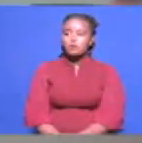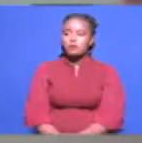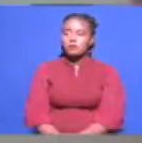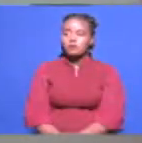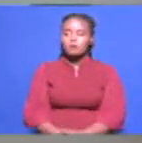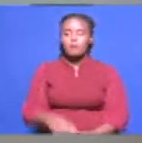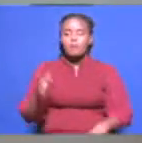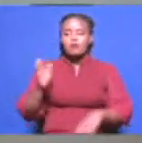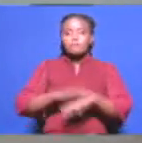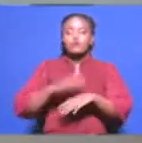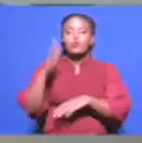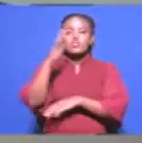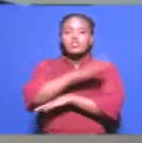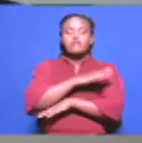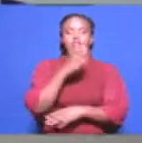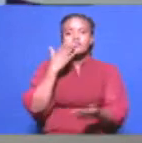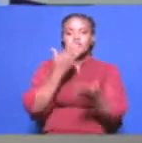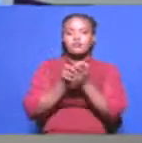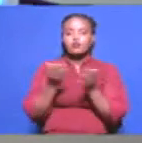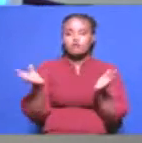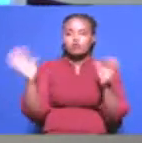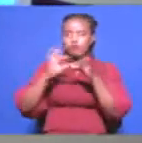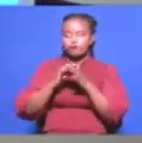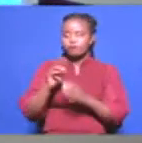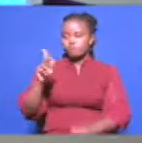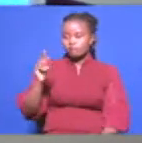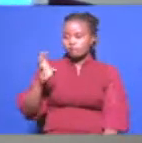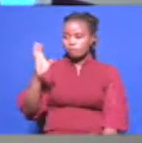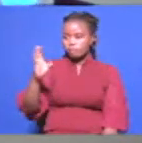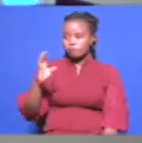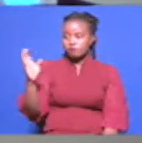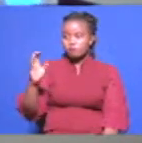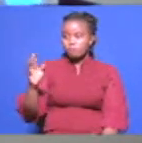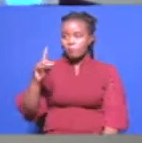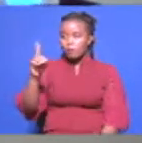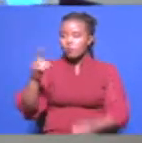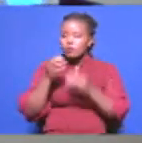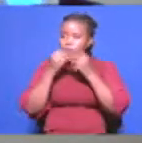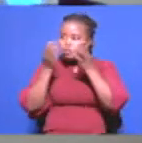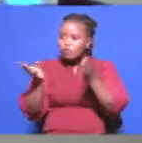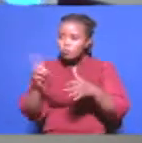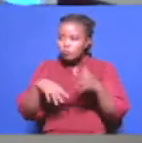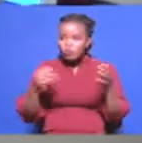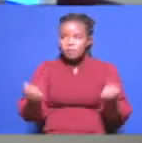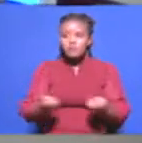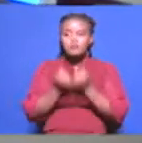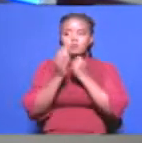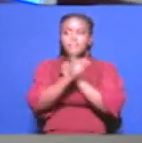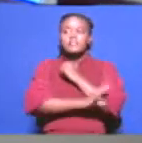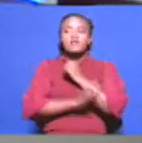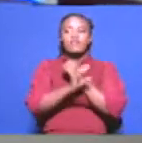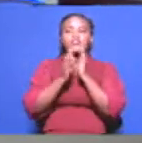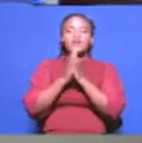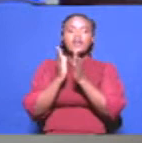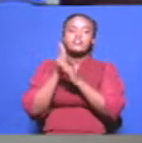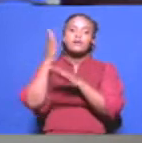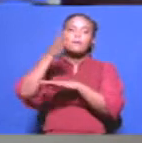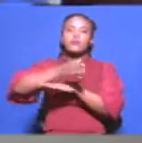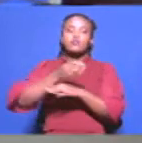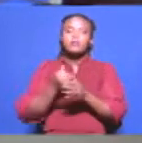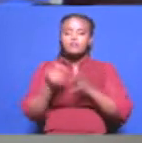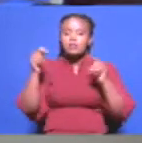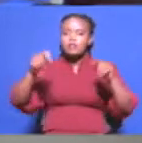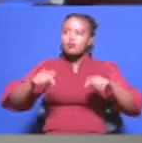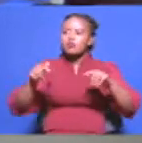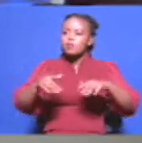Thank you for choosing KBC Channel 1 to let you in on what has been happening in your country and beyond borders. Tonight, we stay